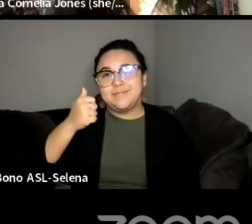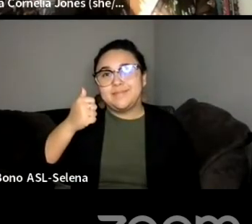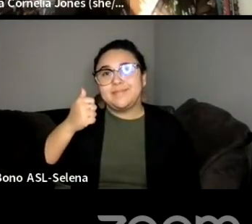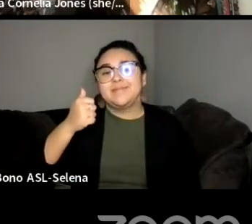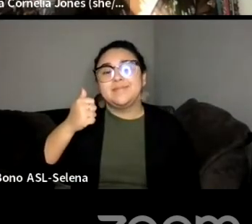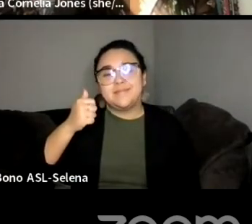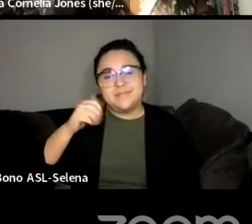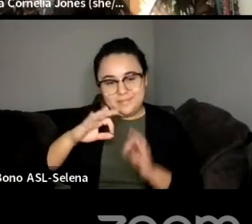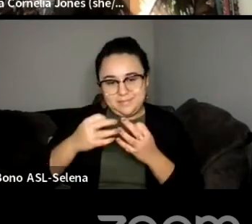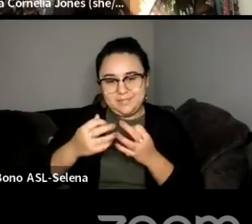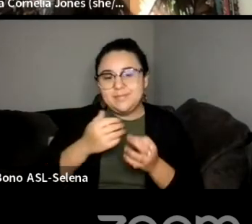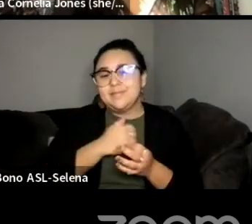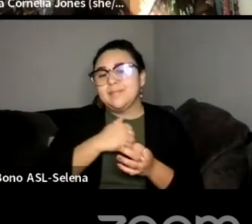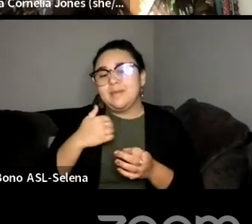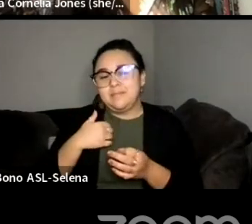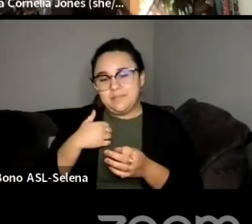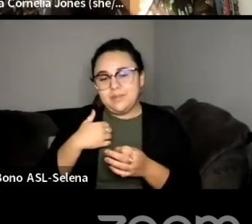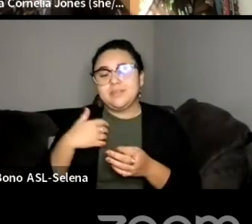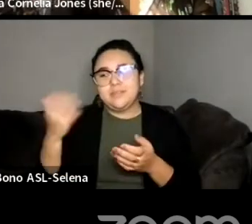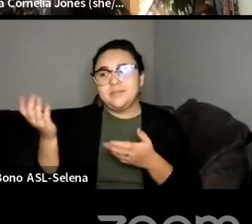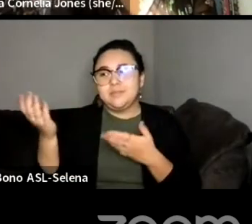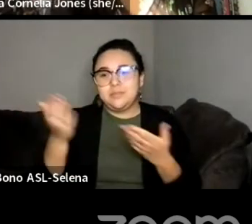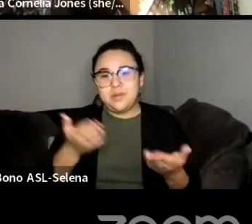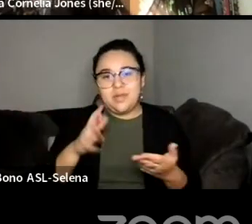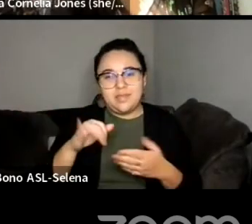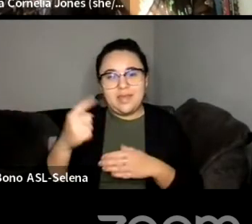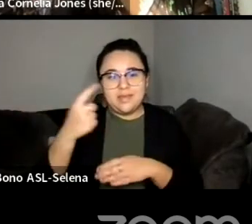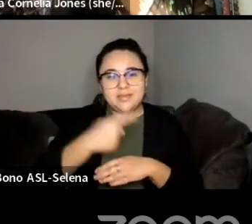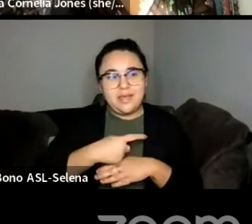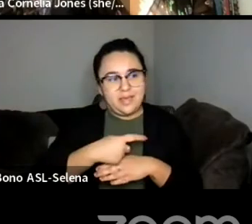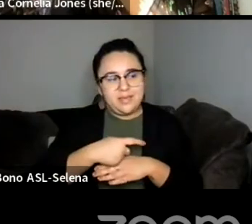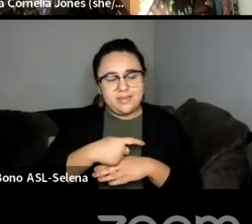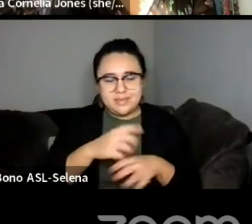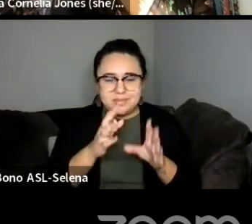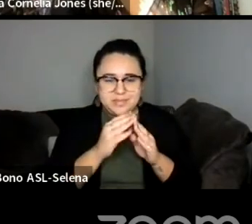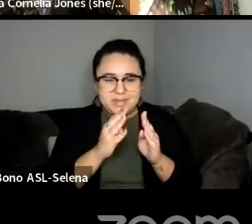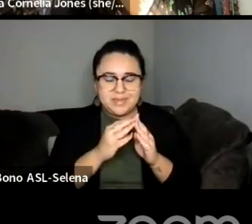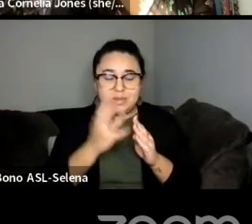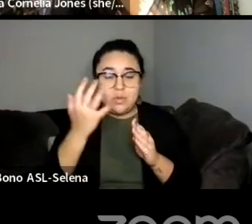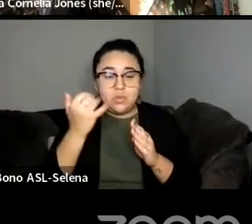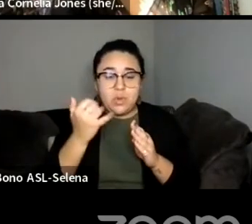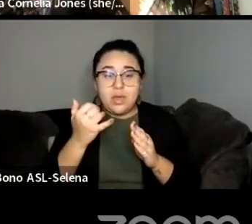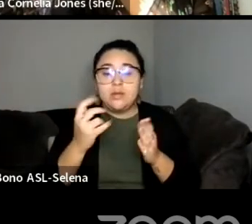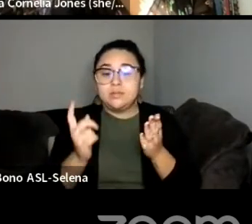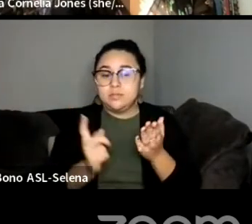relatives to the convening on that day, because I find that sometimes